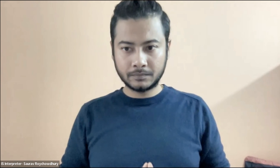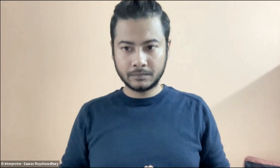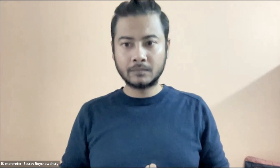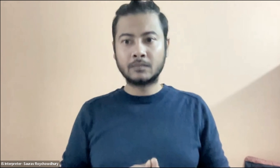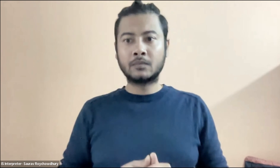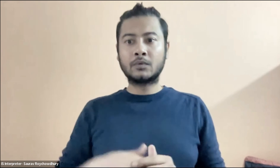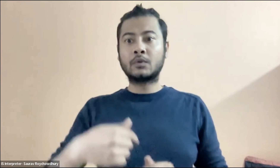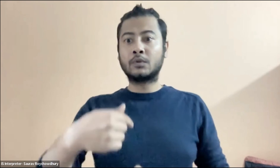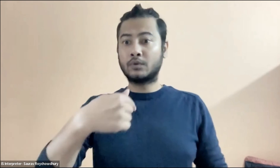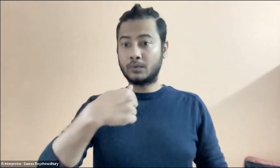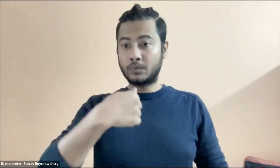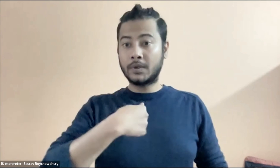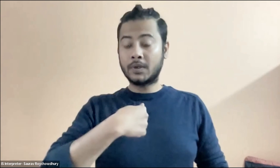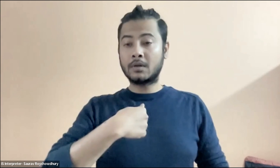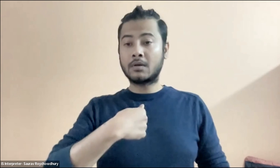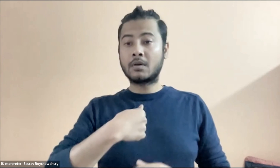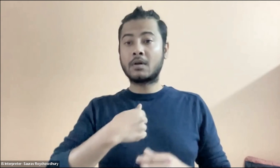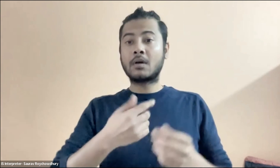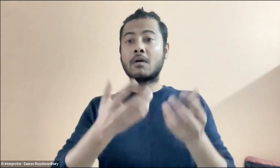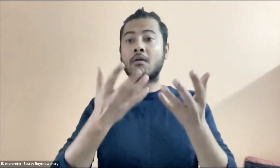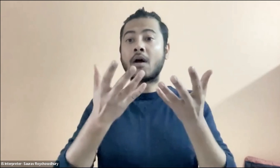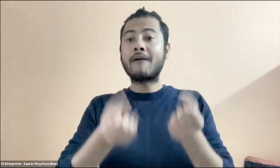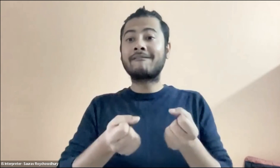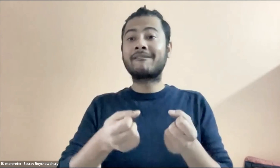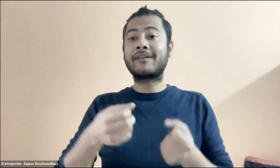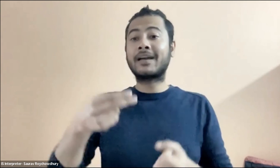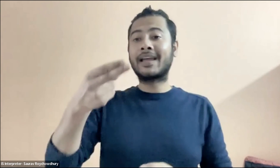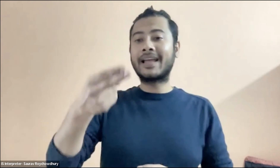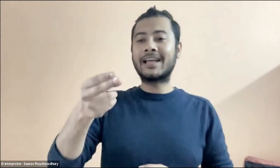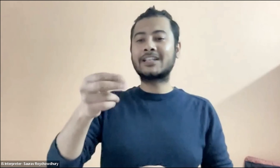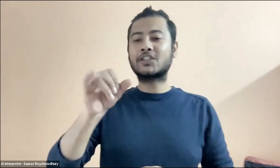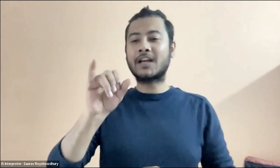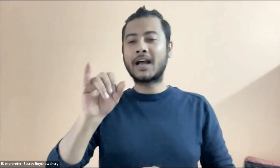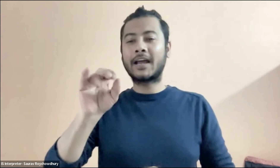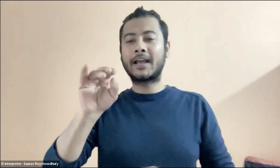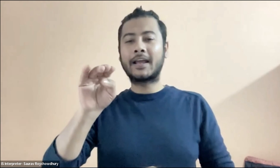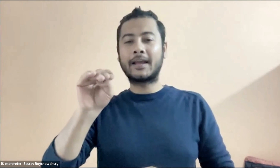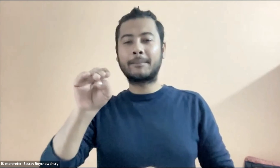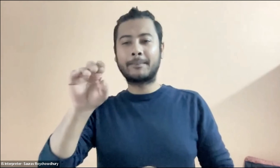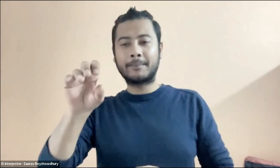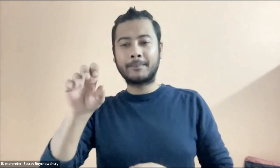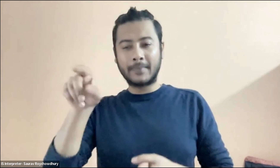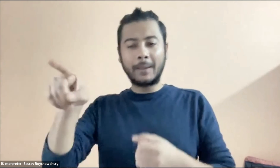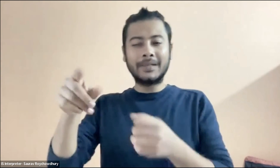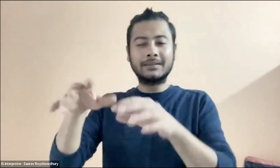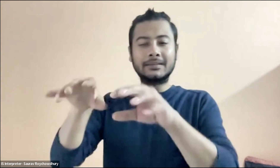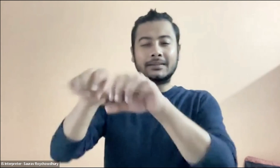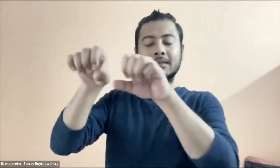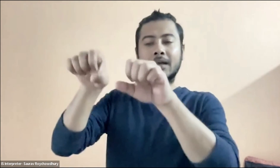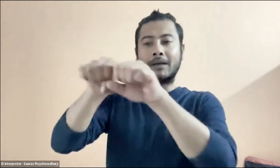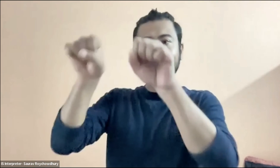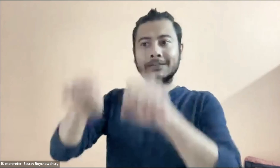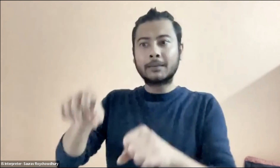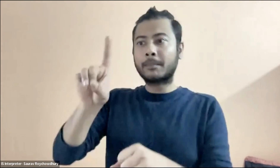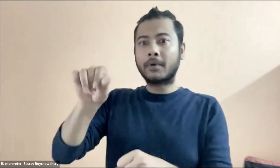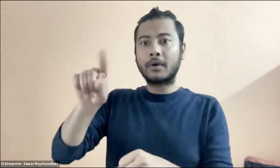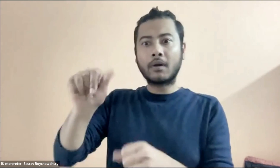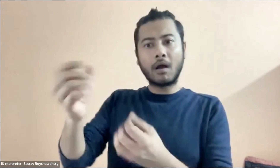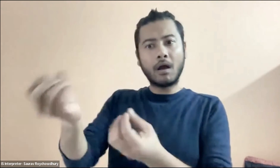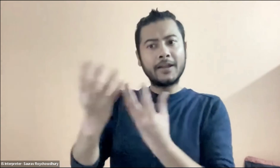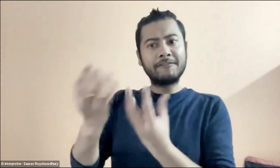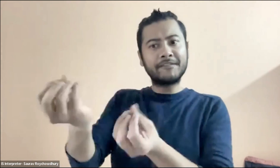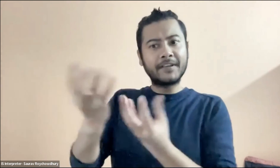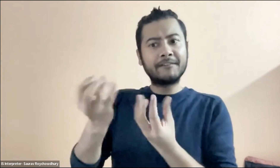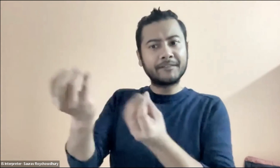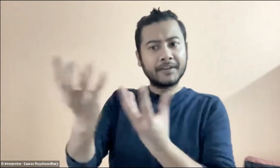information coming into the systems through your HMIS, which the system monitors. And there are external surveys which talk about what is really happening